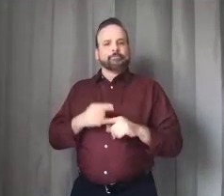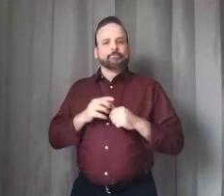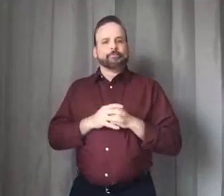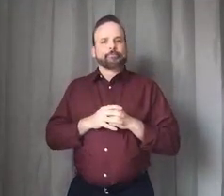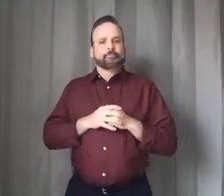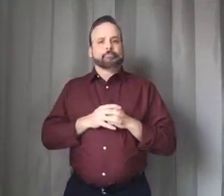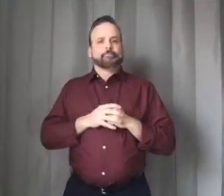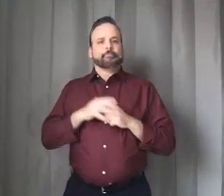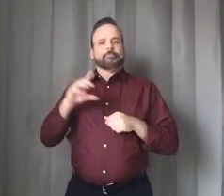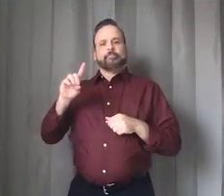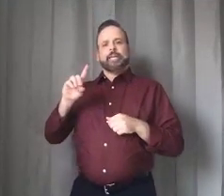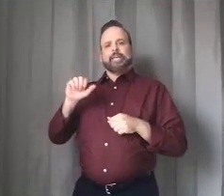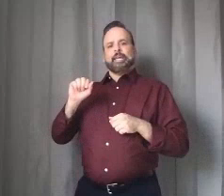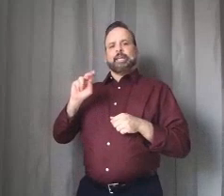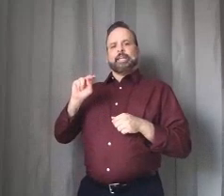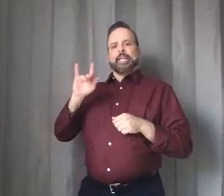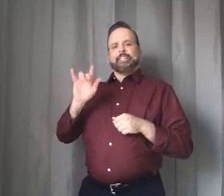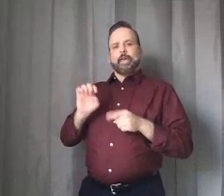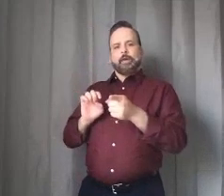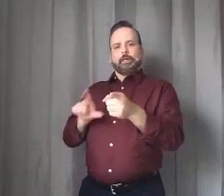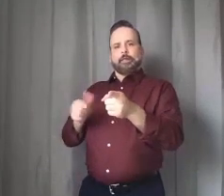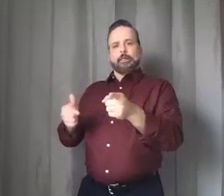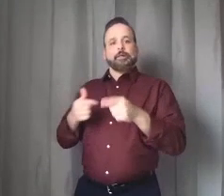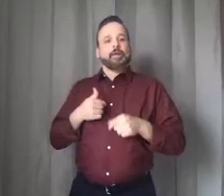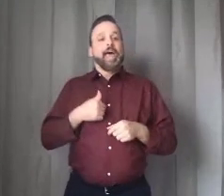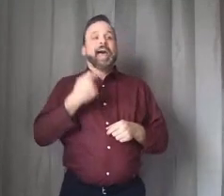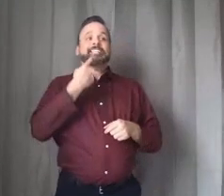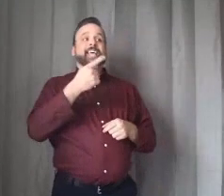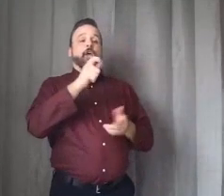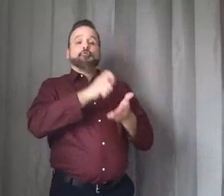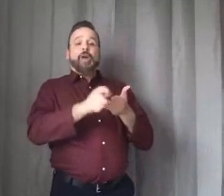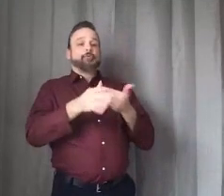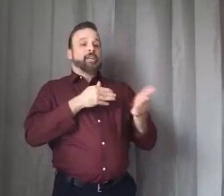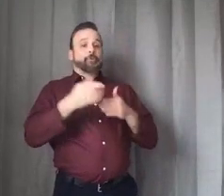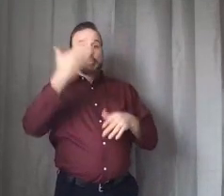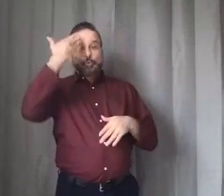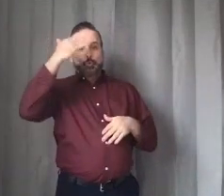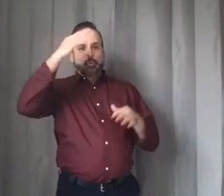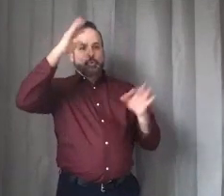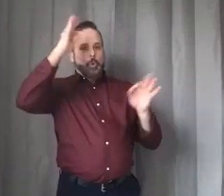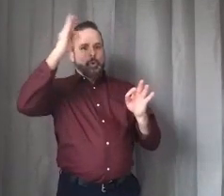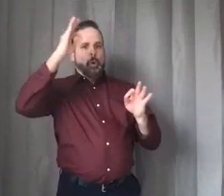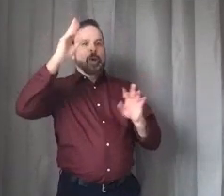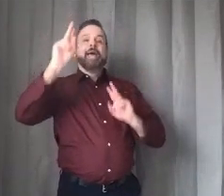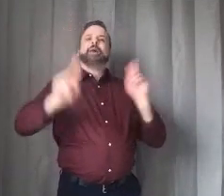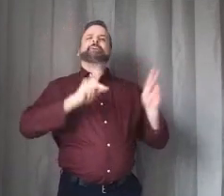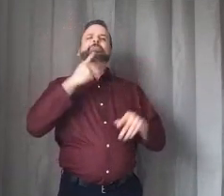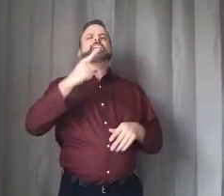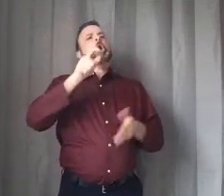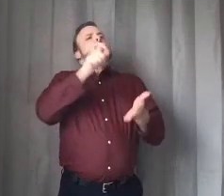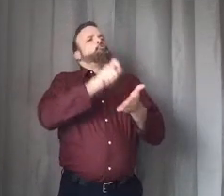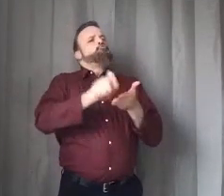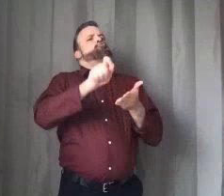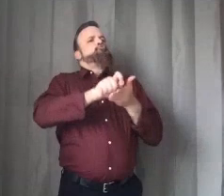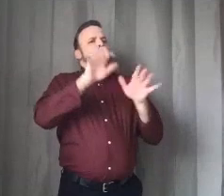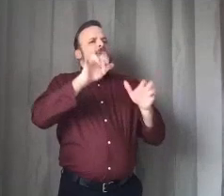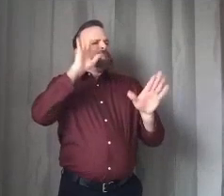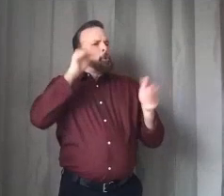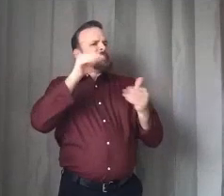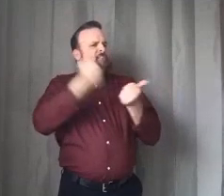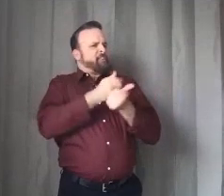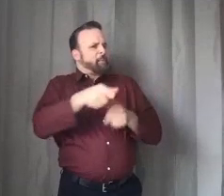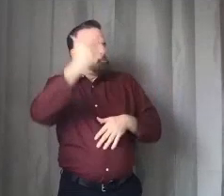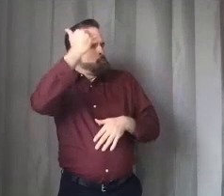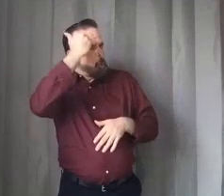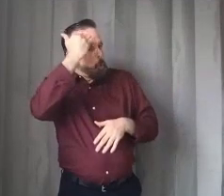add? I think I always say write what you don't know. I mean, I think we're always saying write what you know. And obviously you have to stay